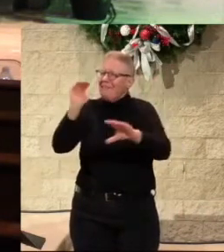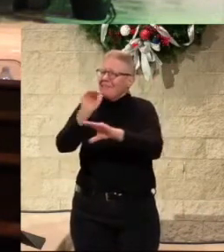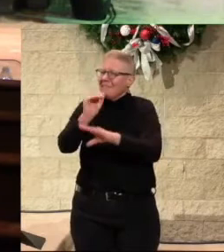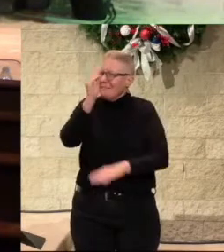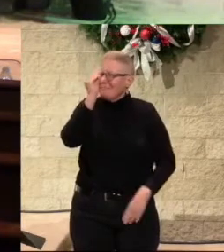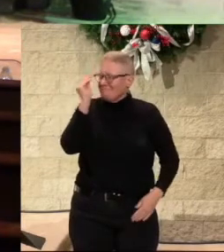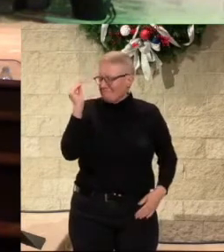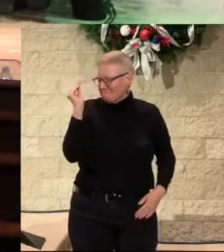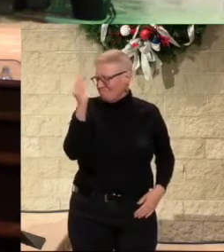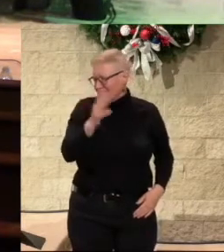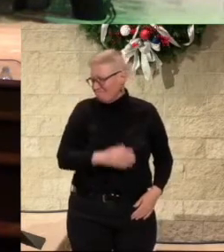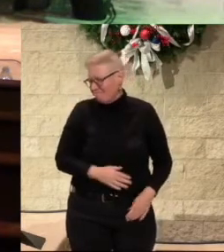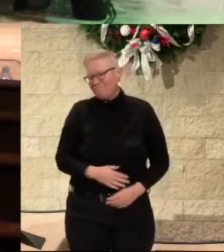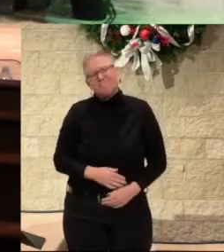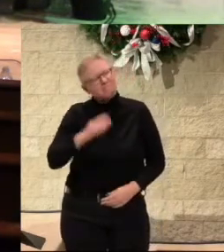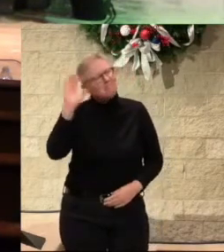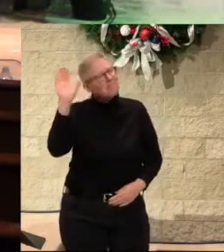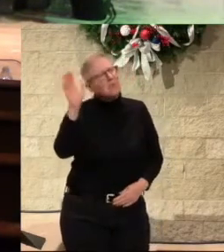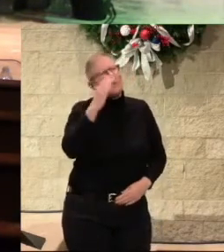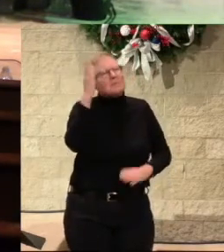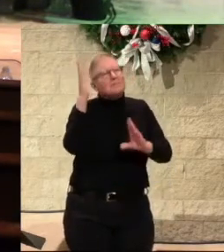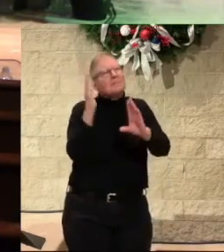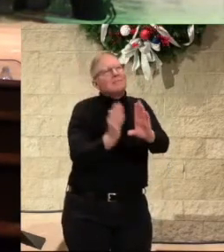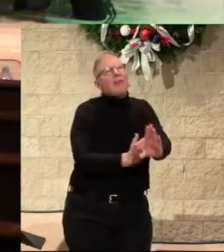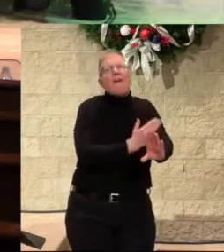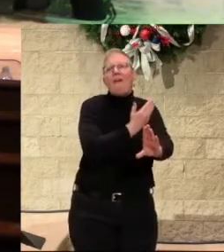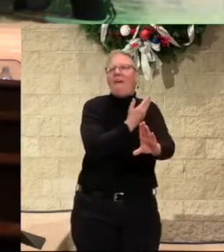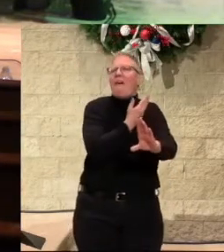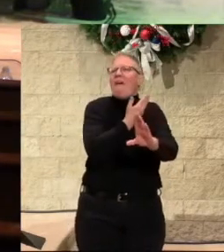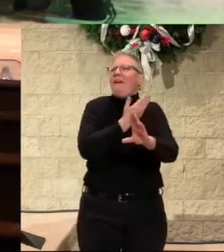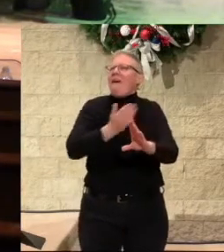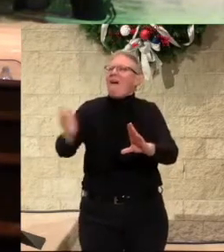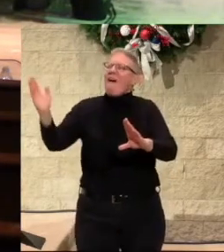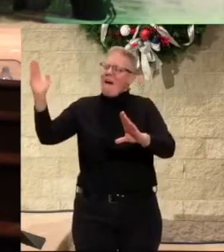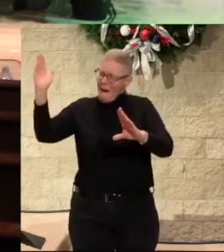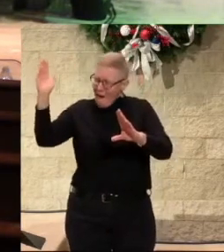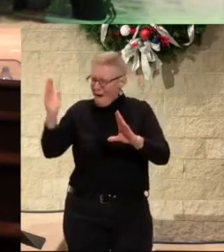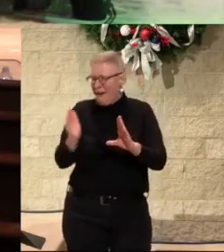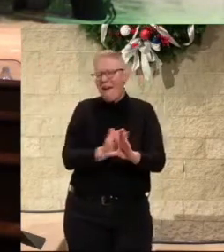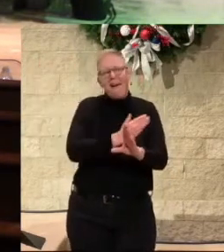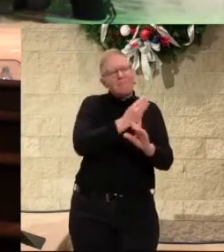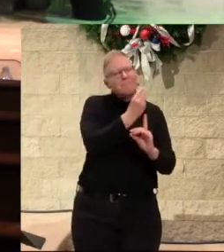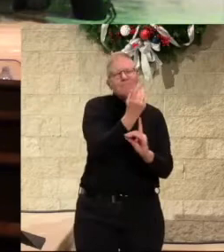night Christmas carols by